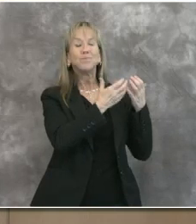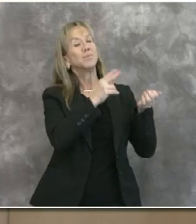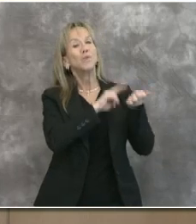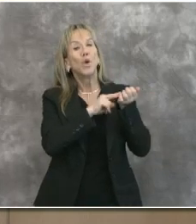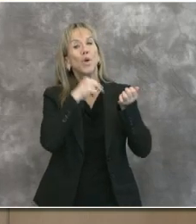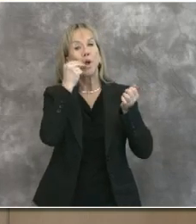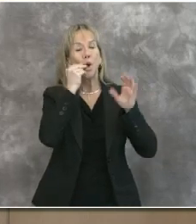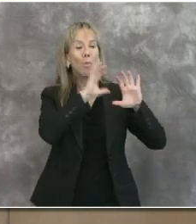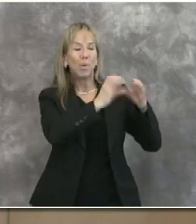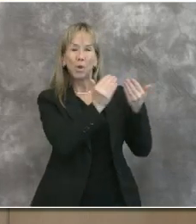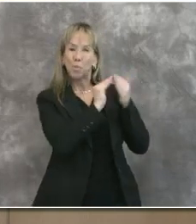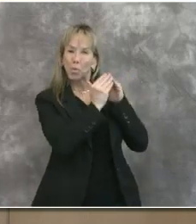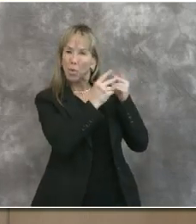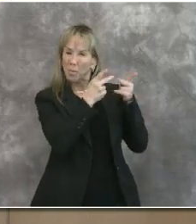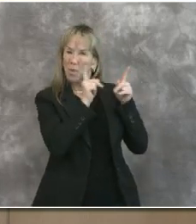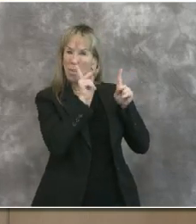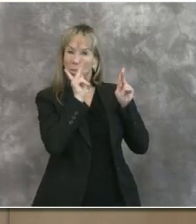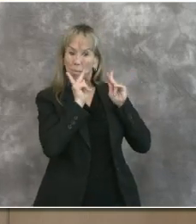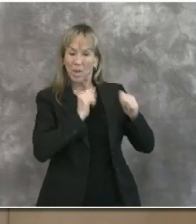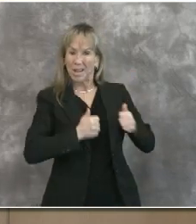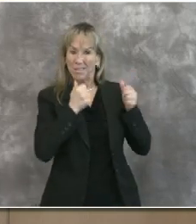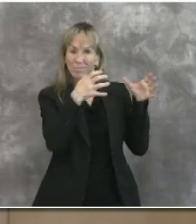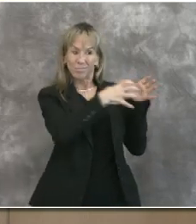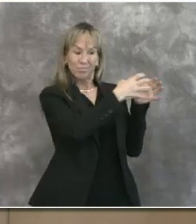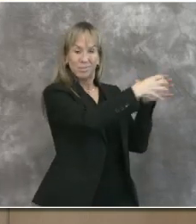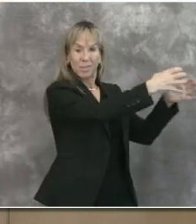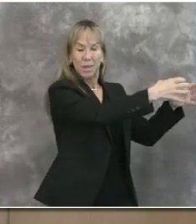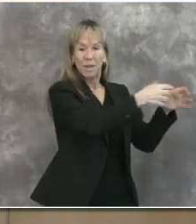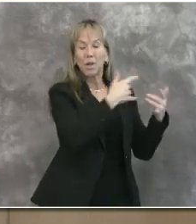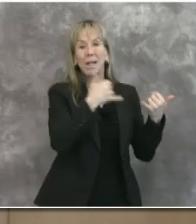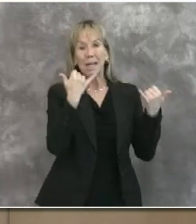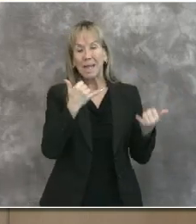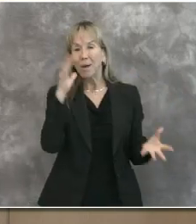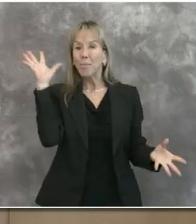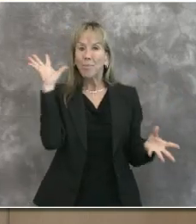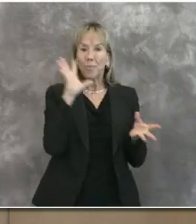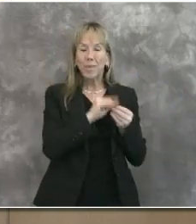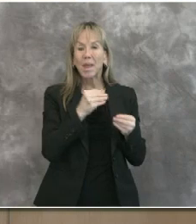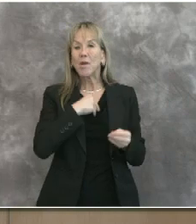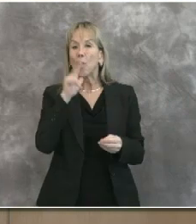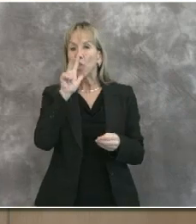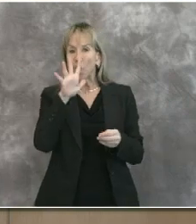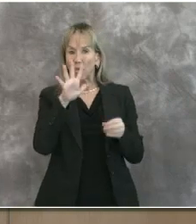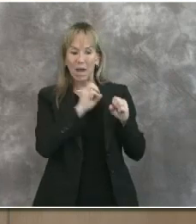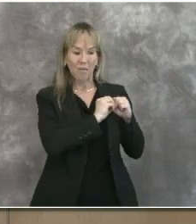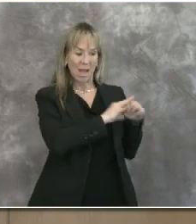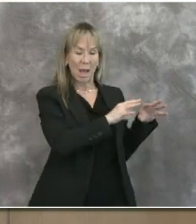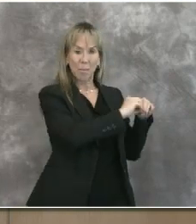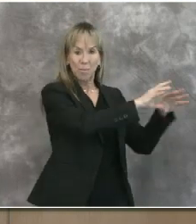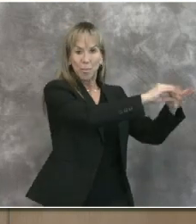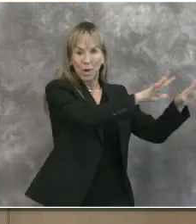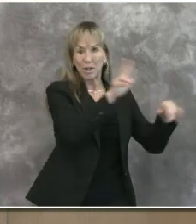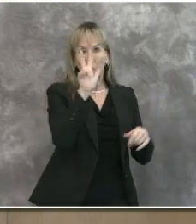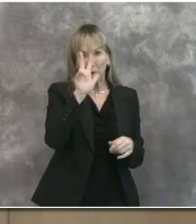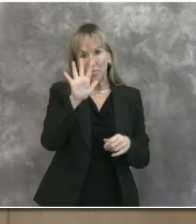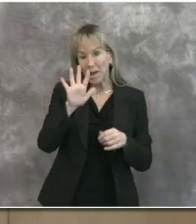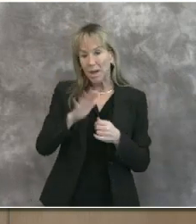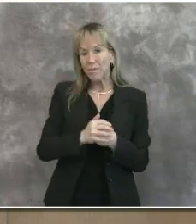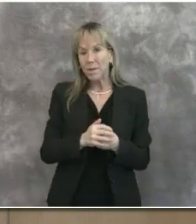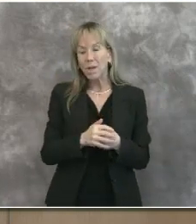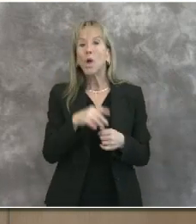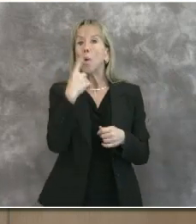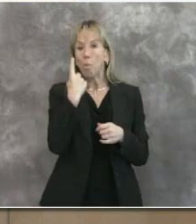settings, today we're reporting a total cumulatively of 35 confirmed active outbreaks and